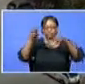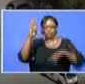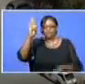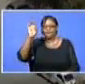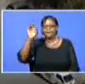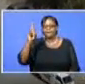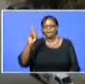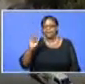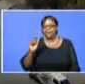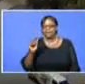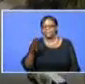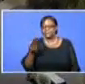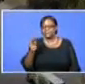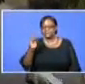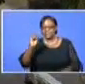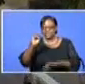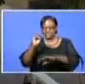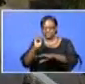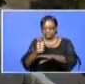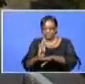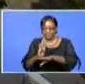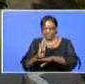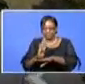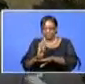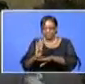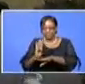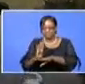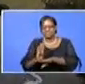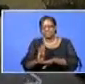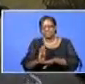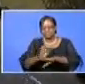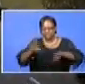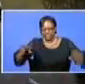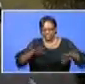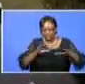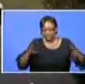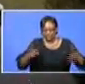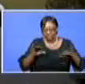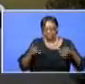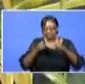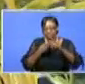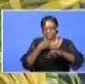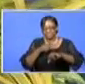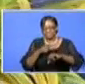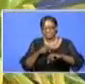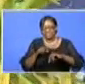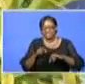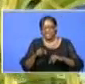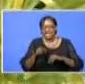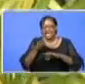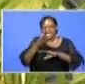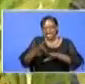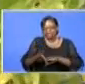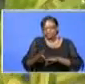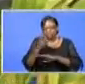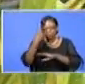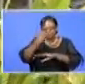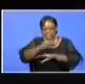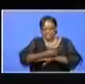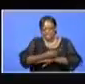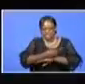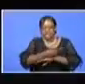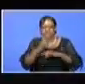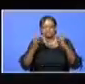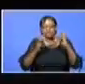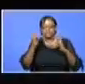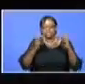for the Carifta Swimming Championships. Amajal Knowles has a breakdown of the first medal session. Well, after one day of competition,